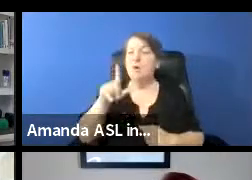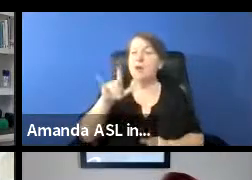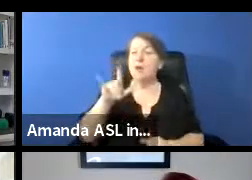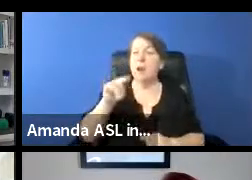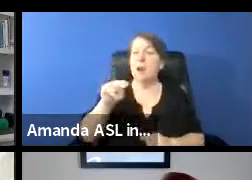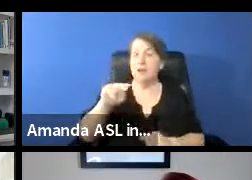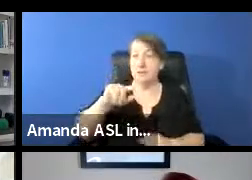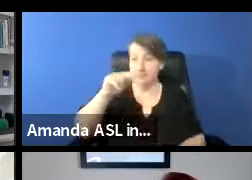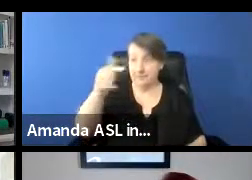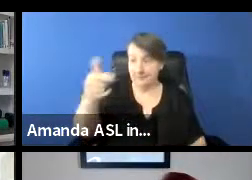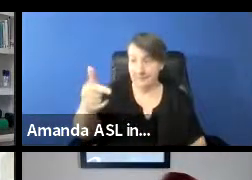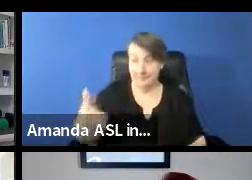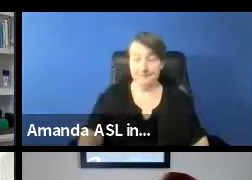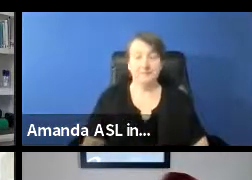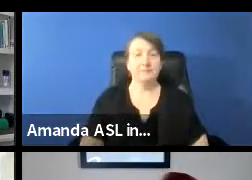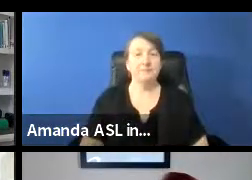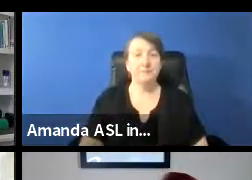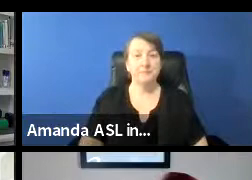back to you.